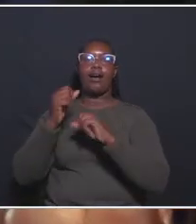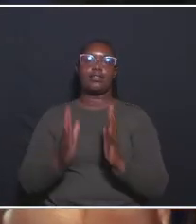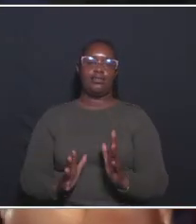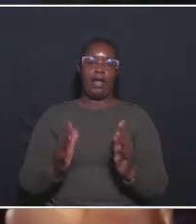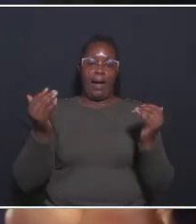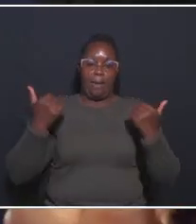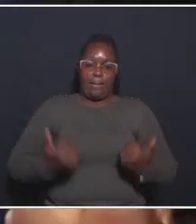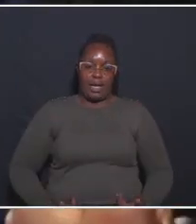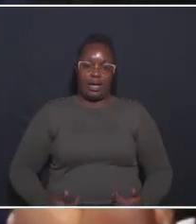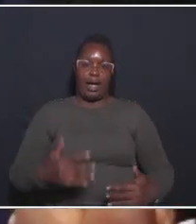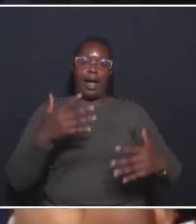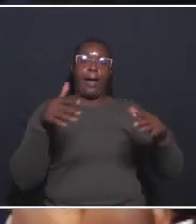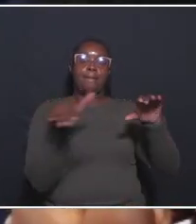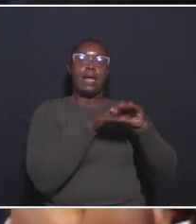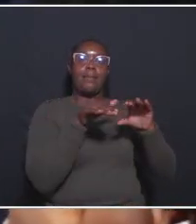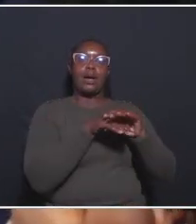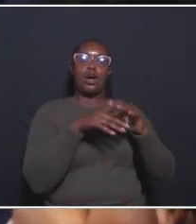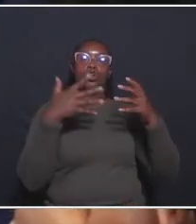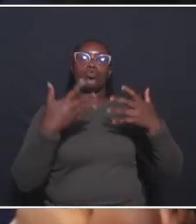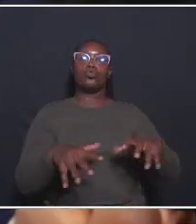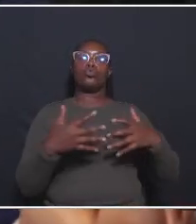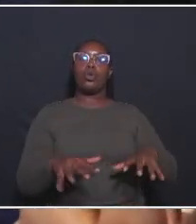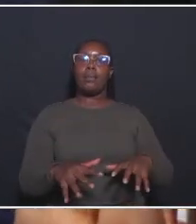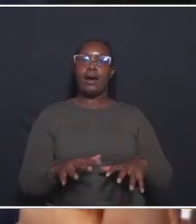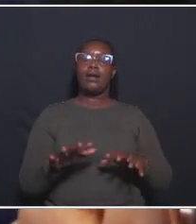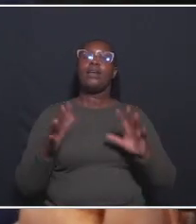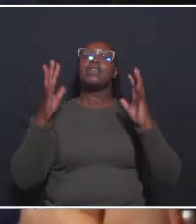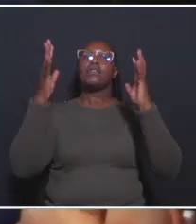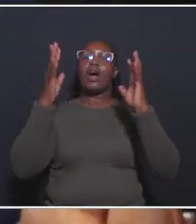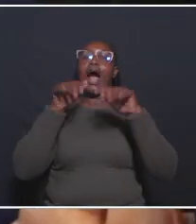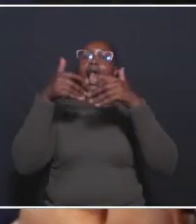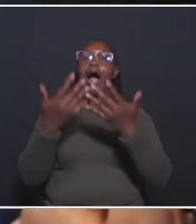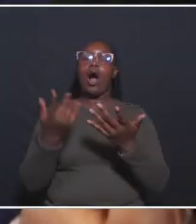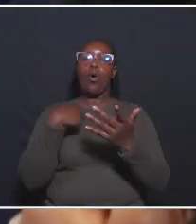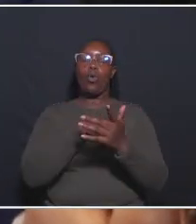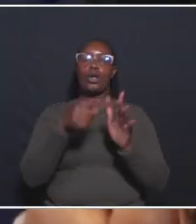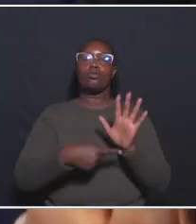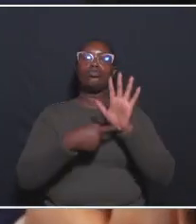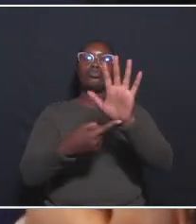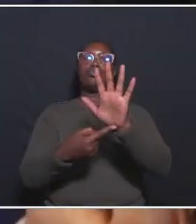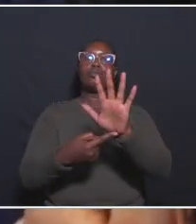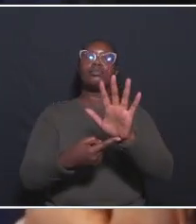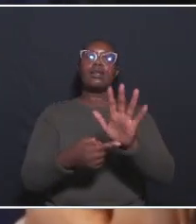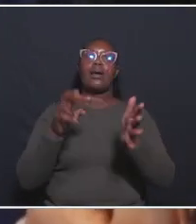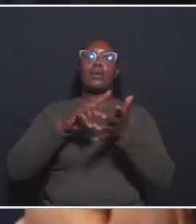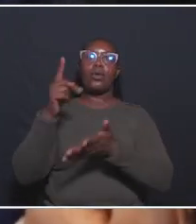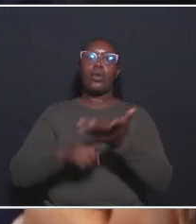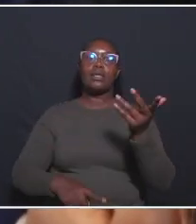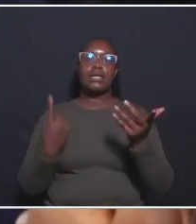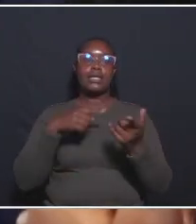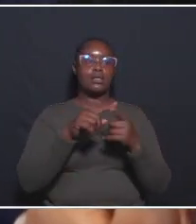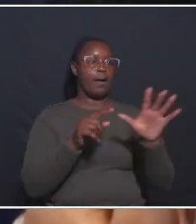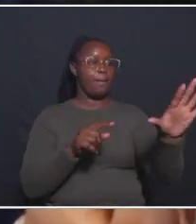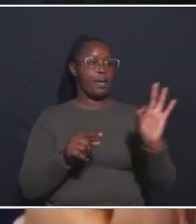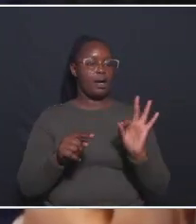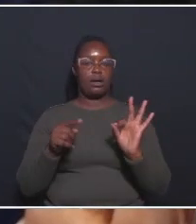drama festival, and how you depicted the scene, it's like it's PG. A kid can watch the scene and understand that